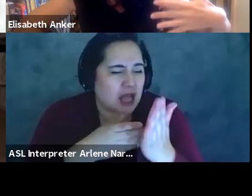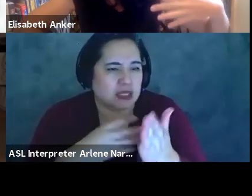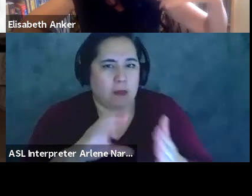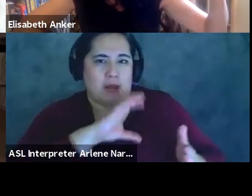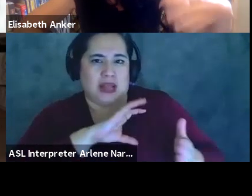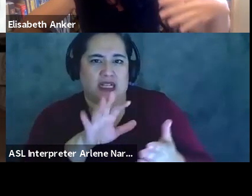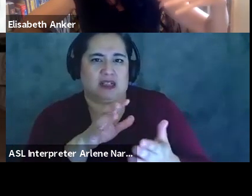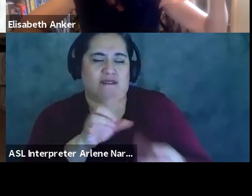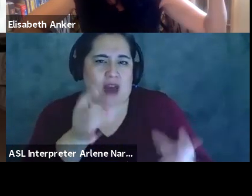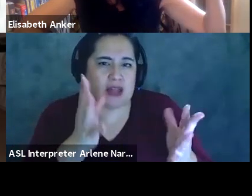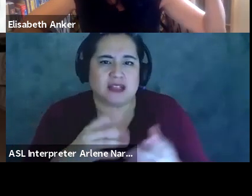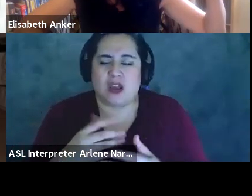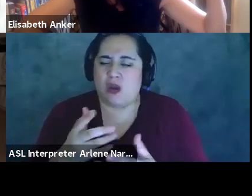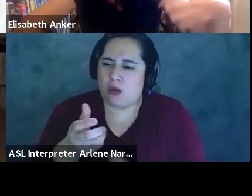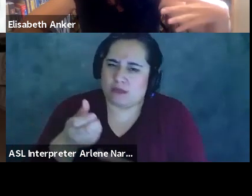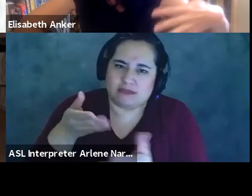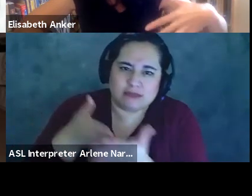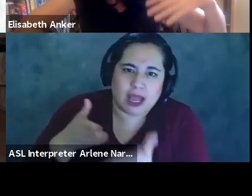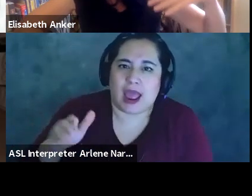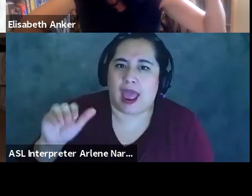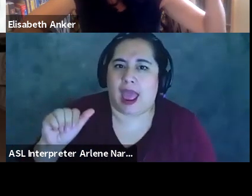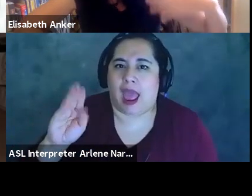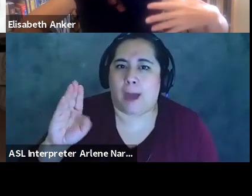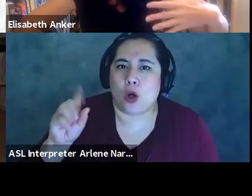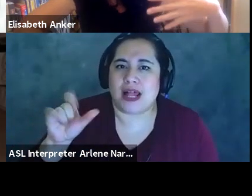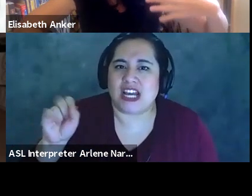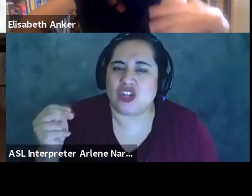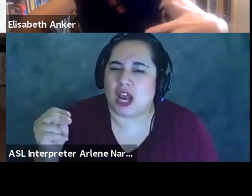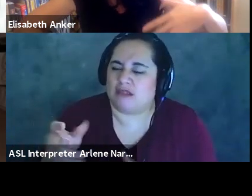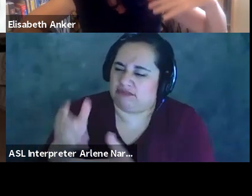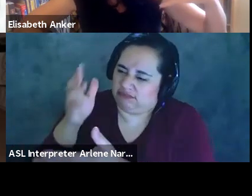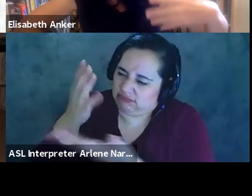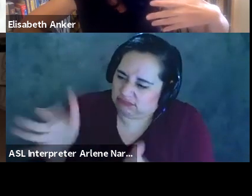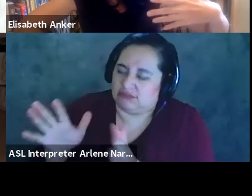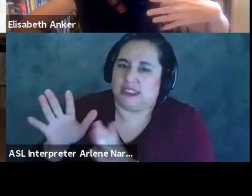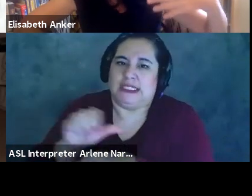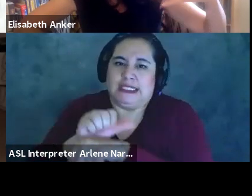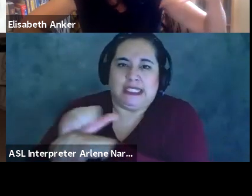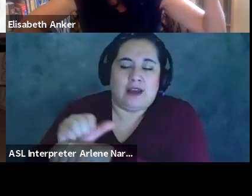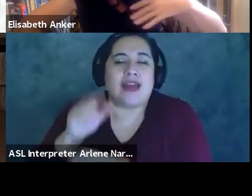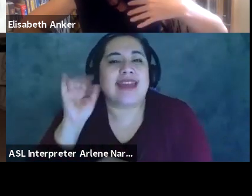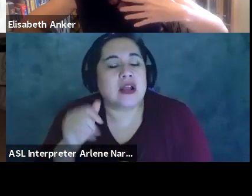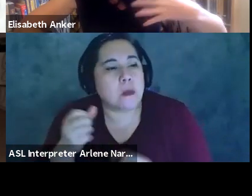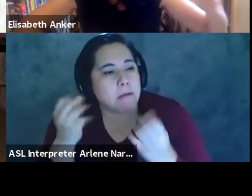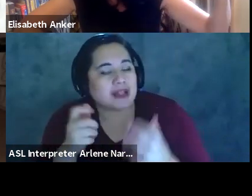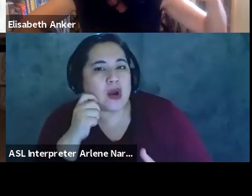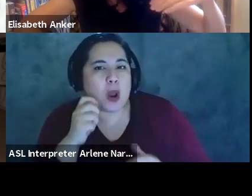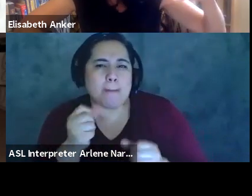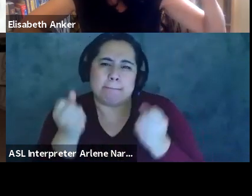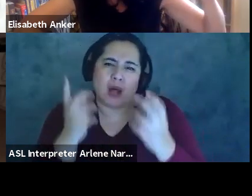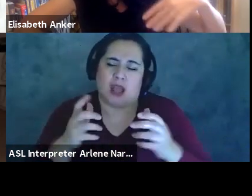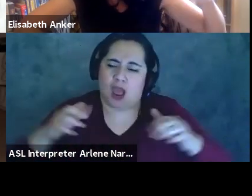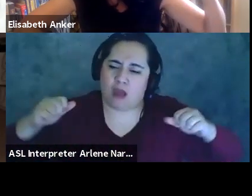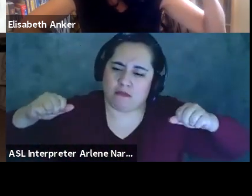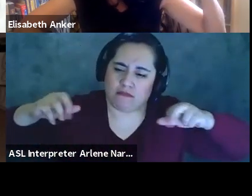abolition, and seeing that that's a kind of multiracial, multi-generational coalition of people all across the